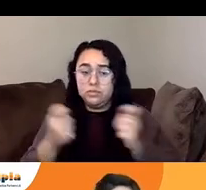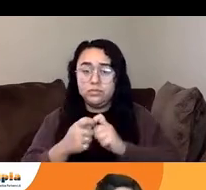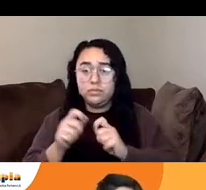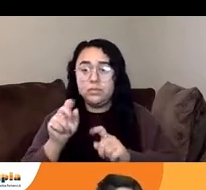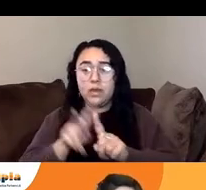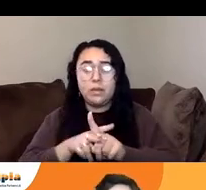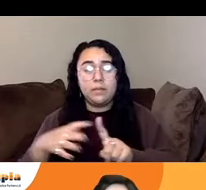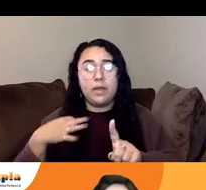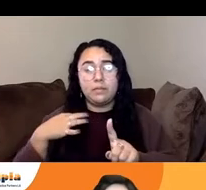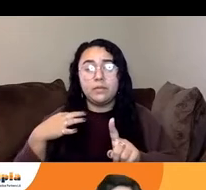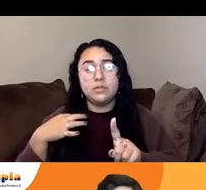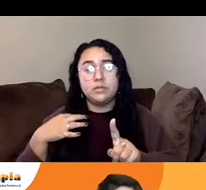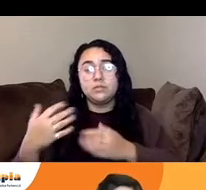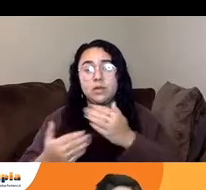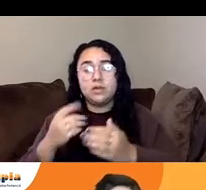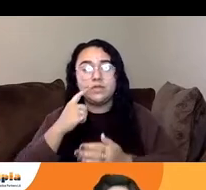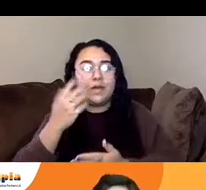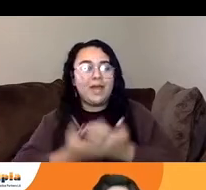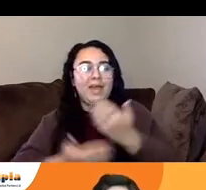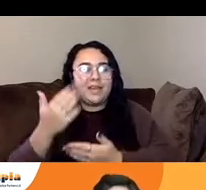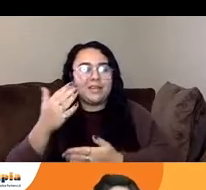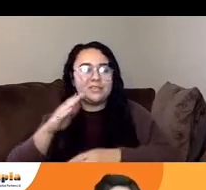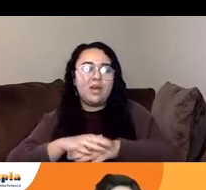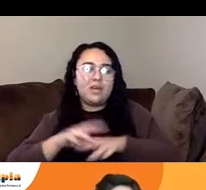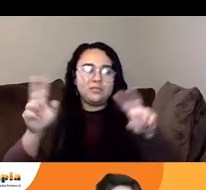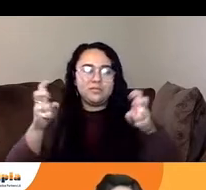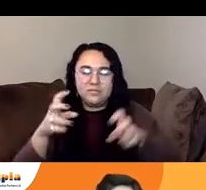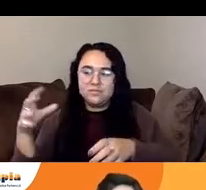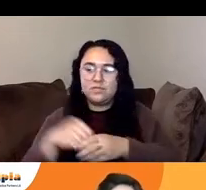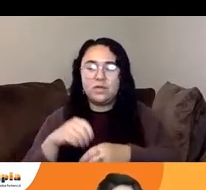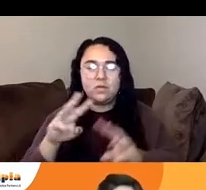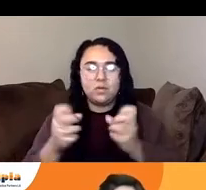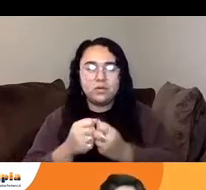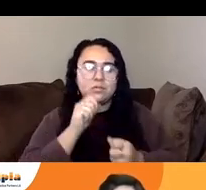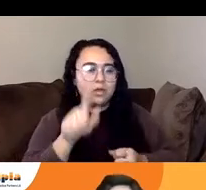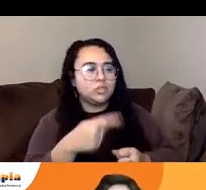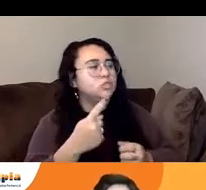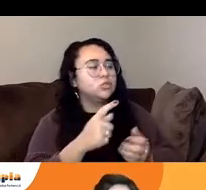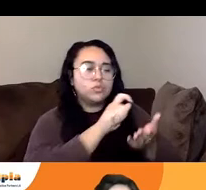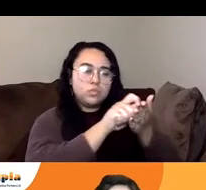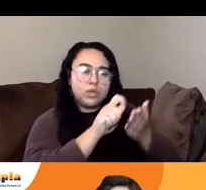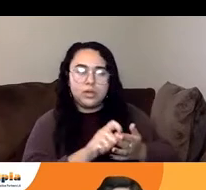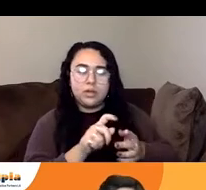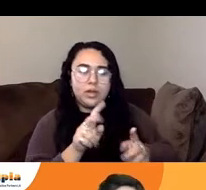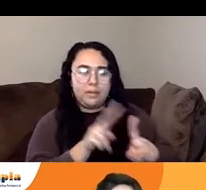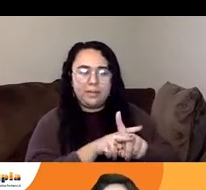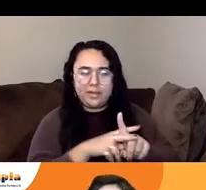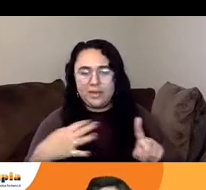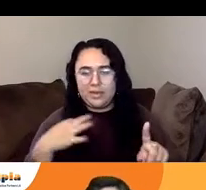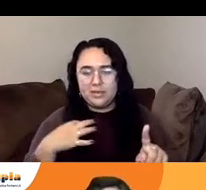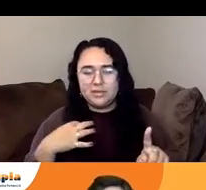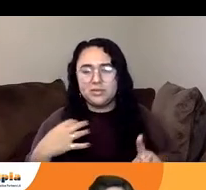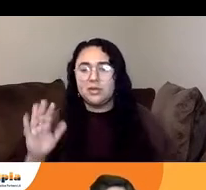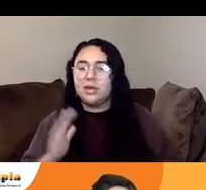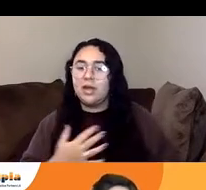hands-on workshops rather than written applications. Many of you may have noticed we shifted our fast pitch from a competition to a